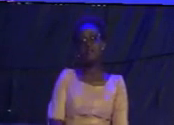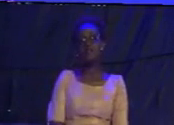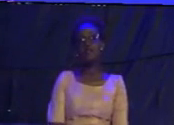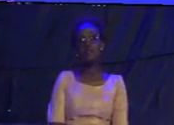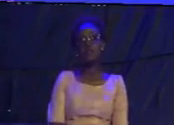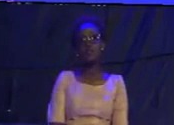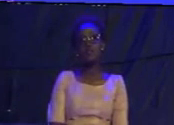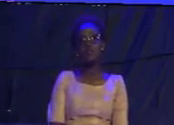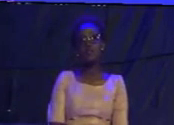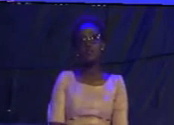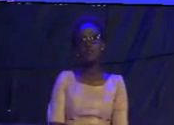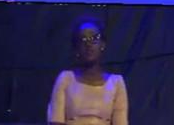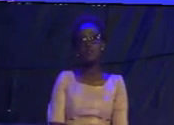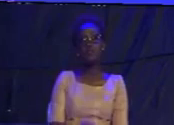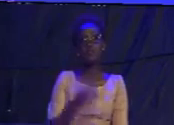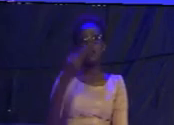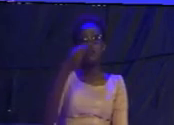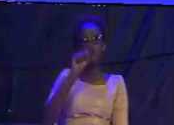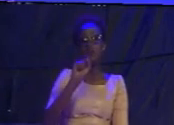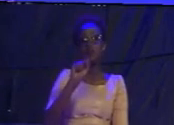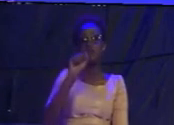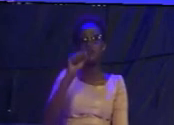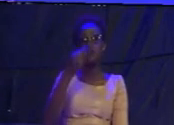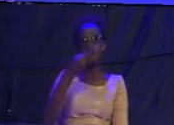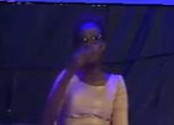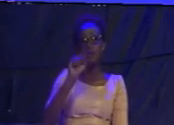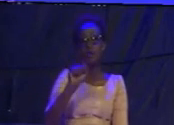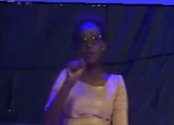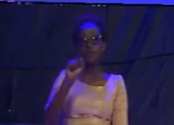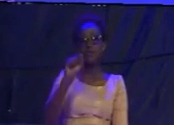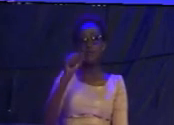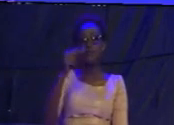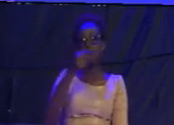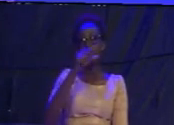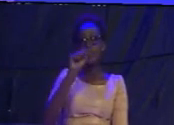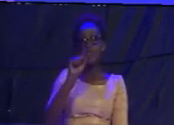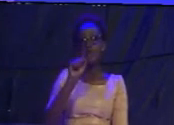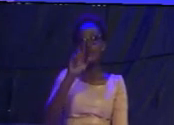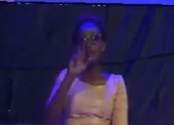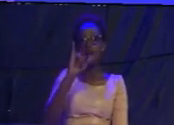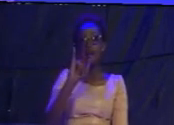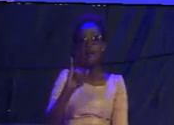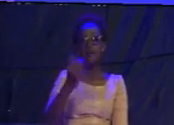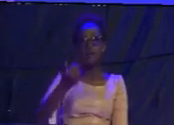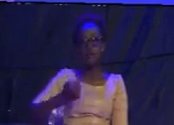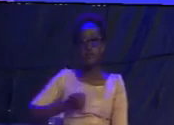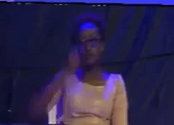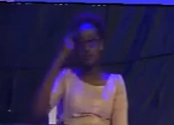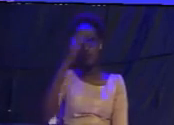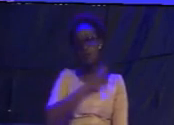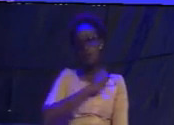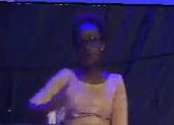name was Hagar. Hagar yari umukobwa w'umwami wo muri Misiri wagiye muri